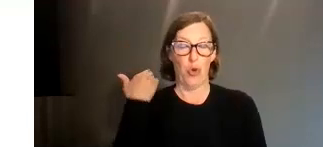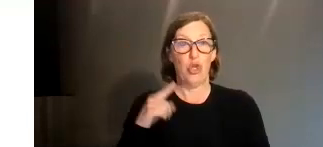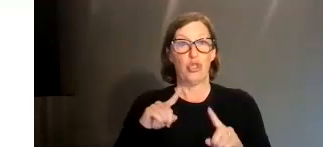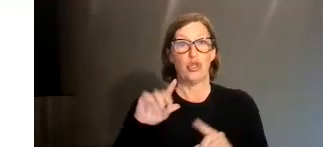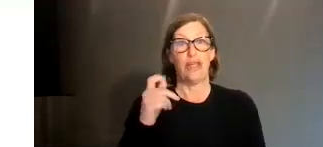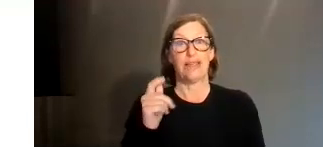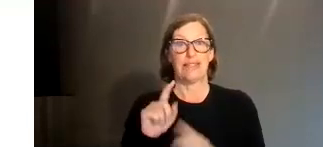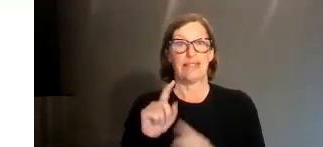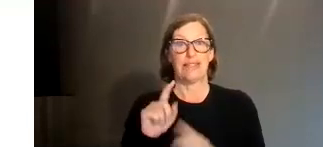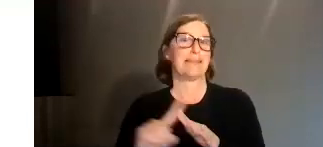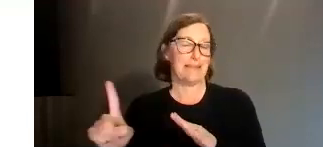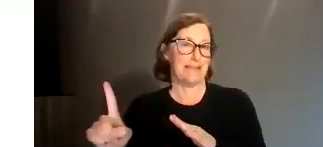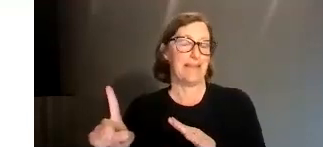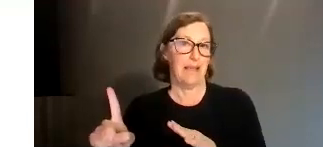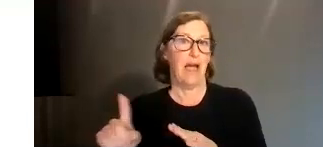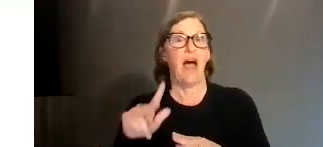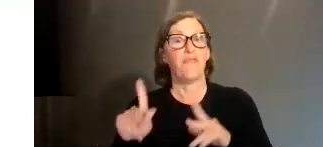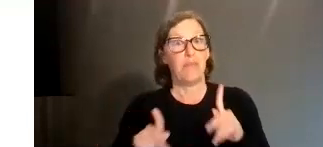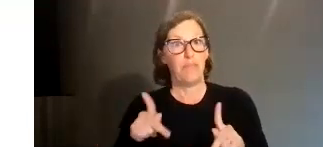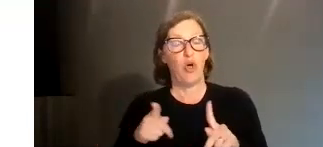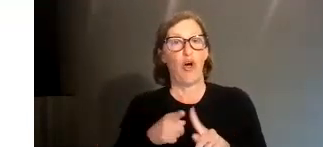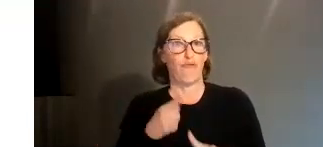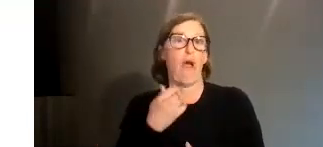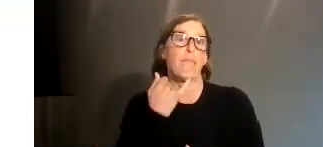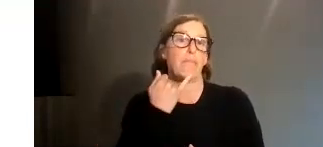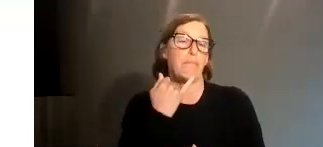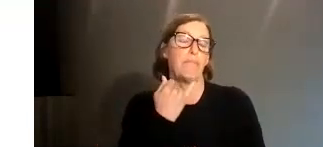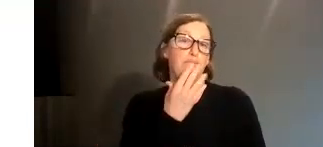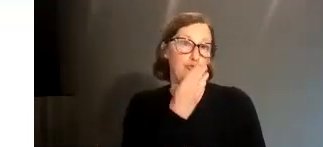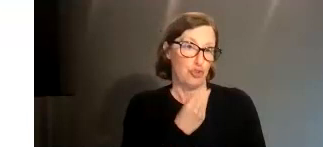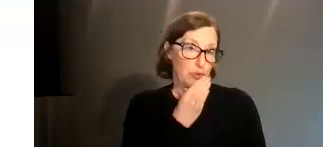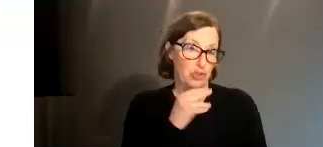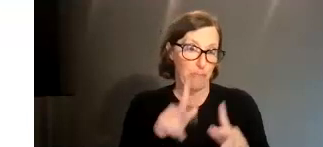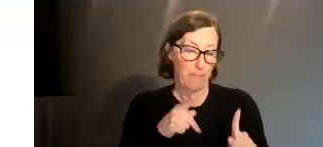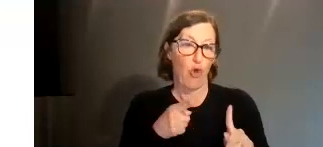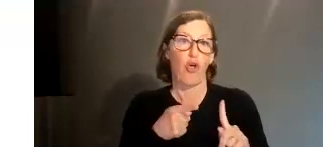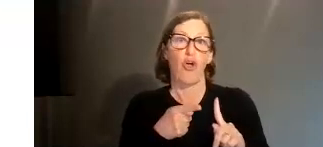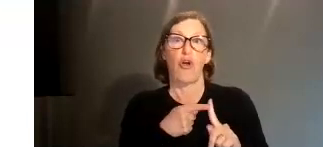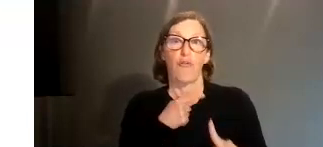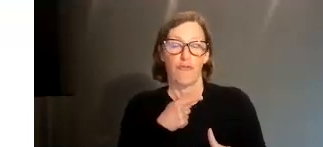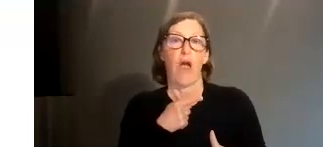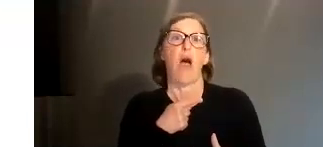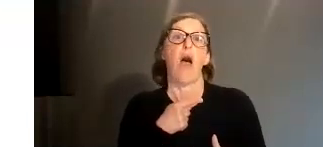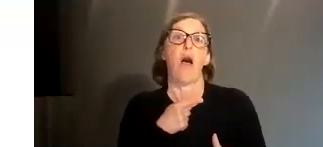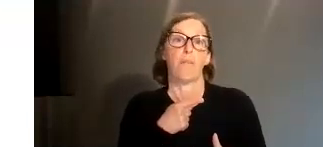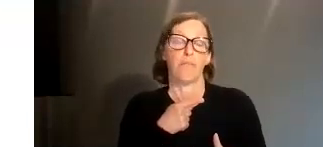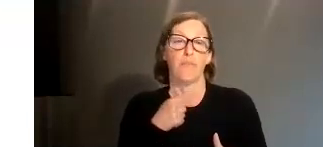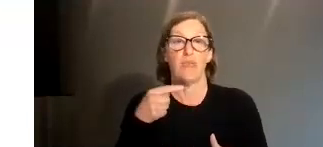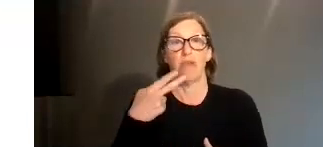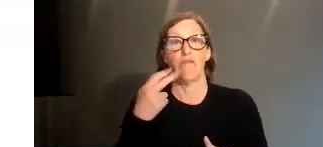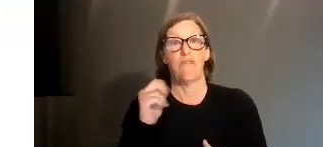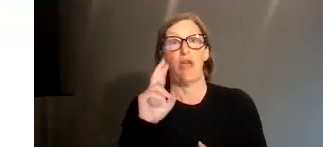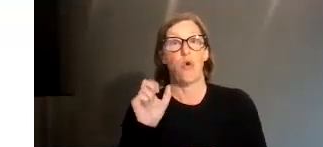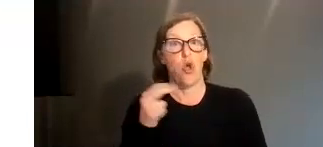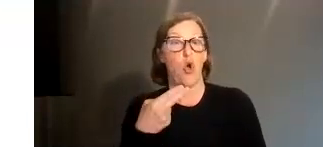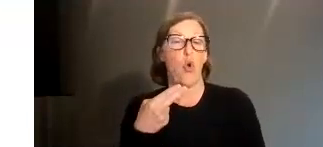of the people from the Israeli people, the Jewish people that ran away from Pharaoh, and they actually